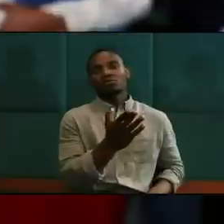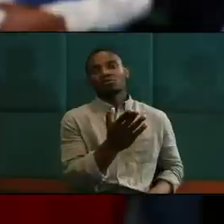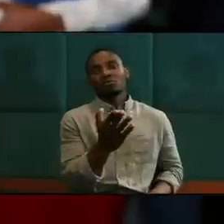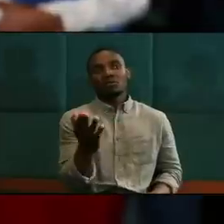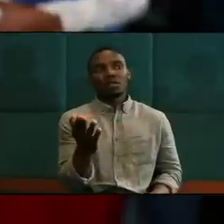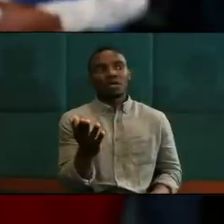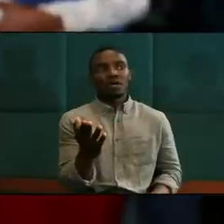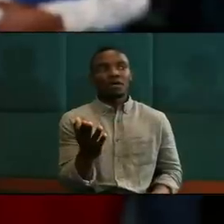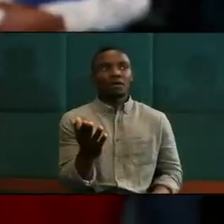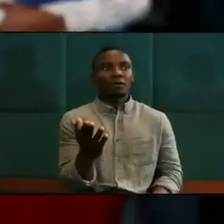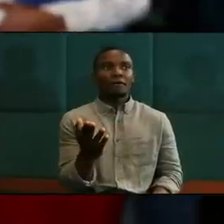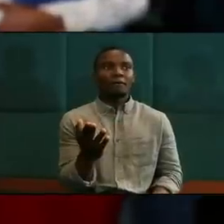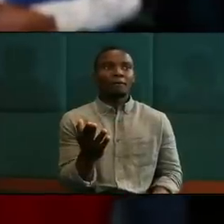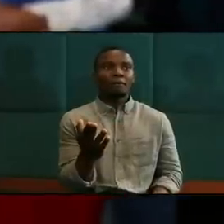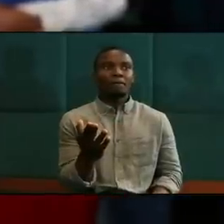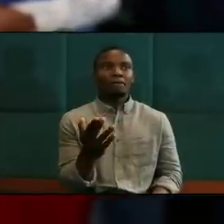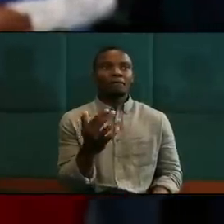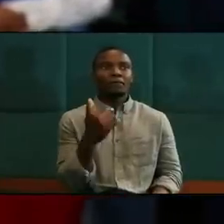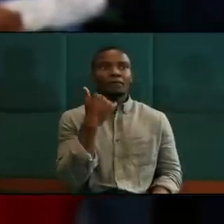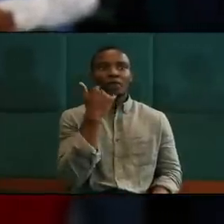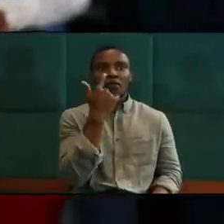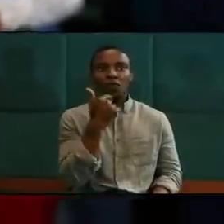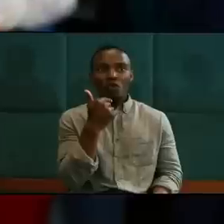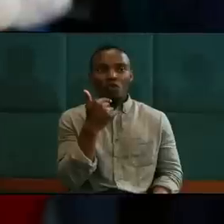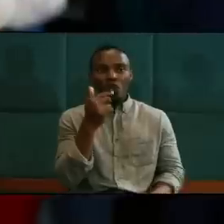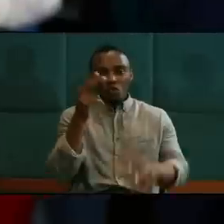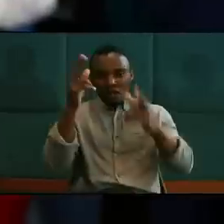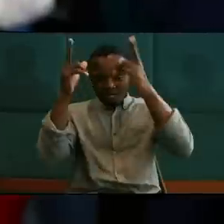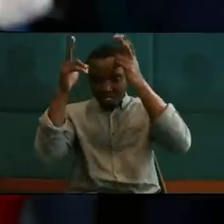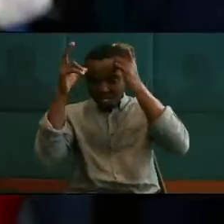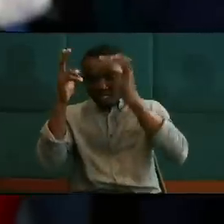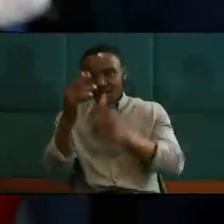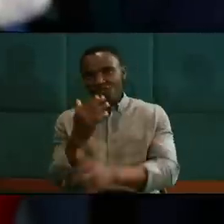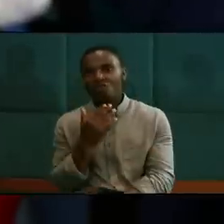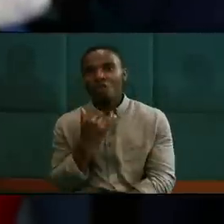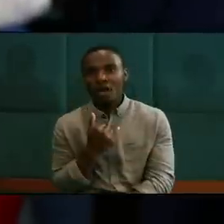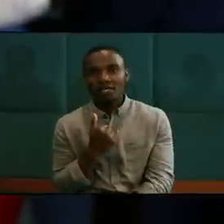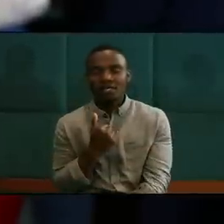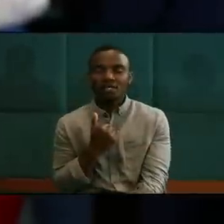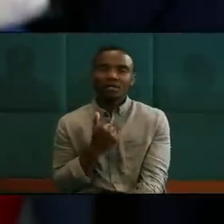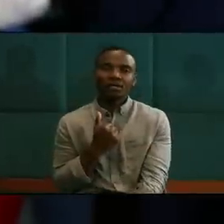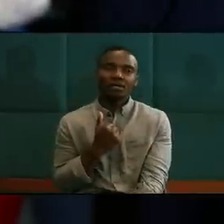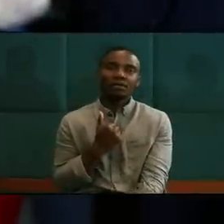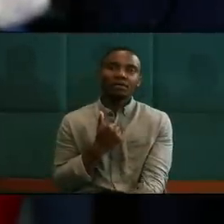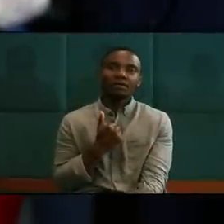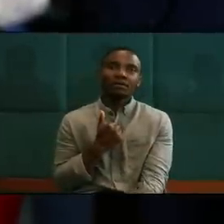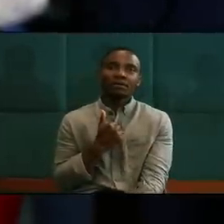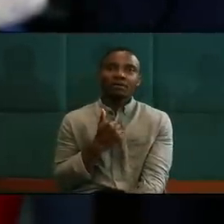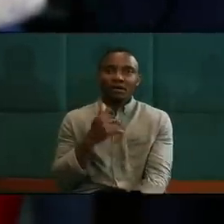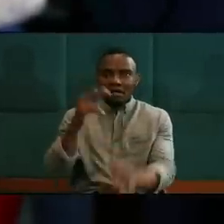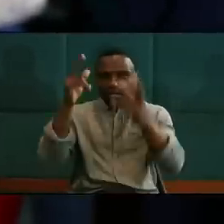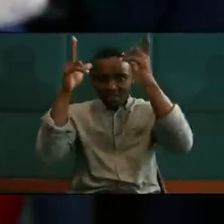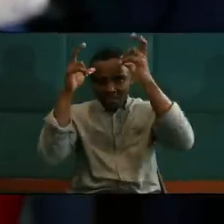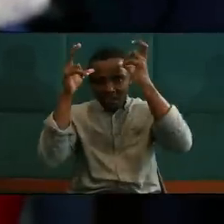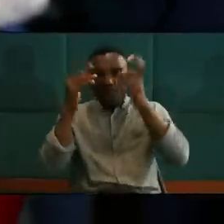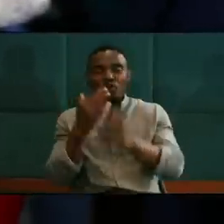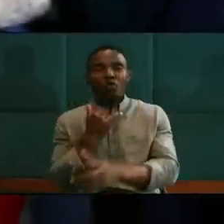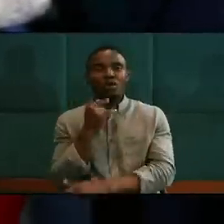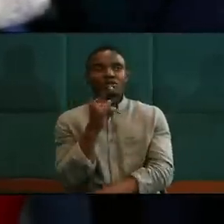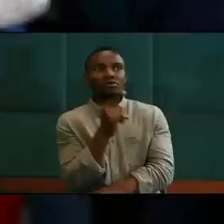congregation that Satan has asked for. He wants you.